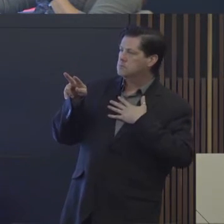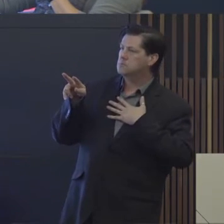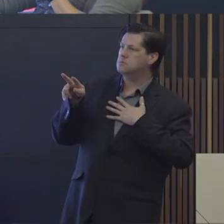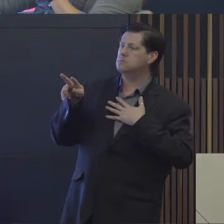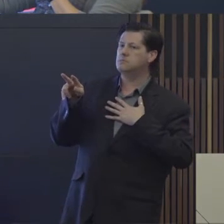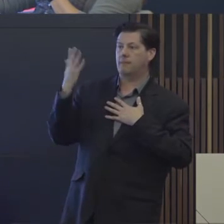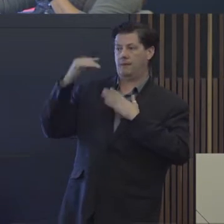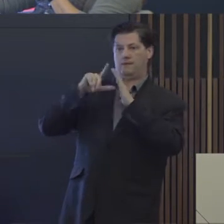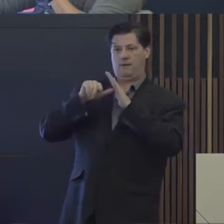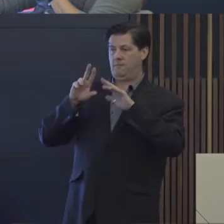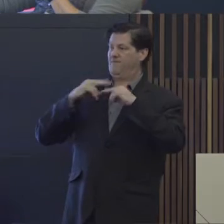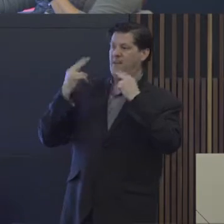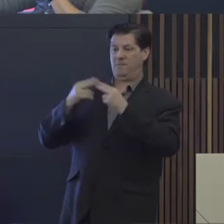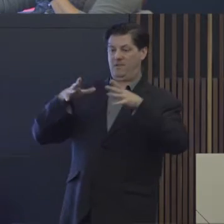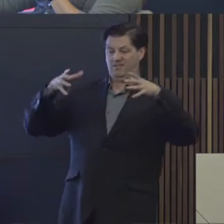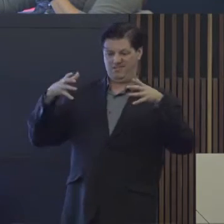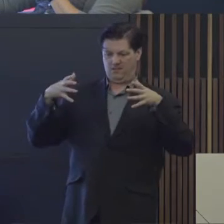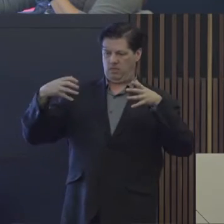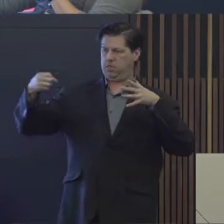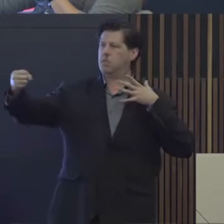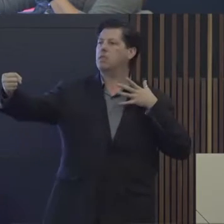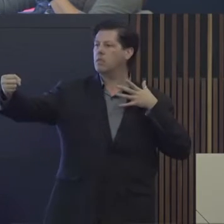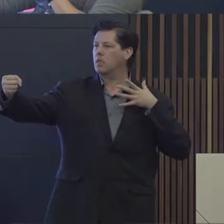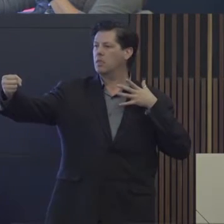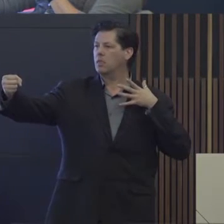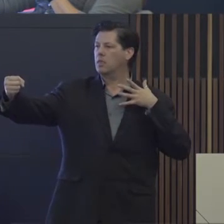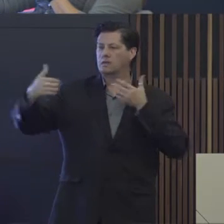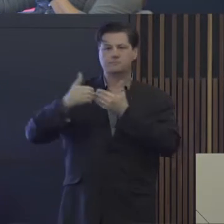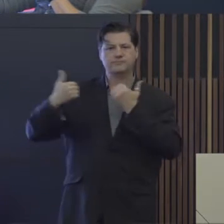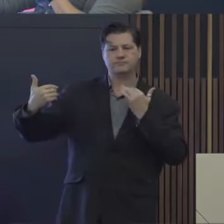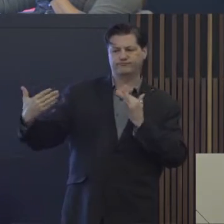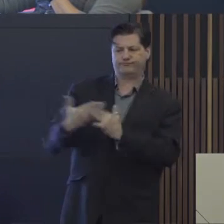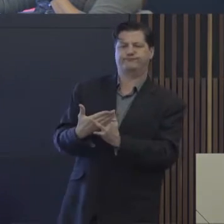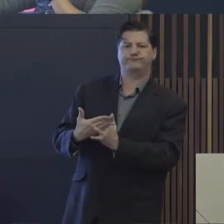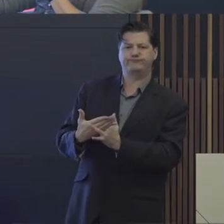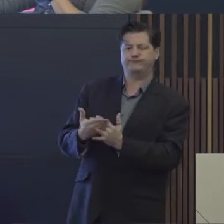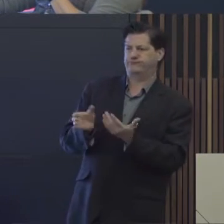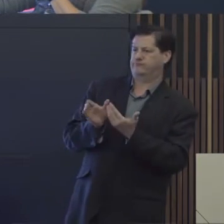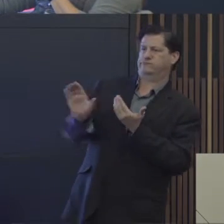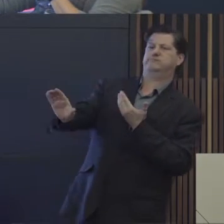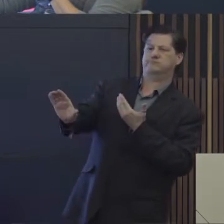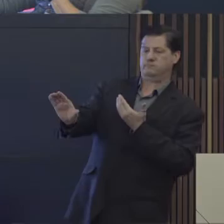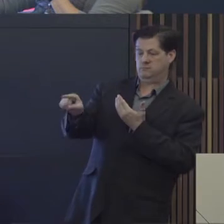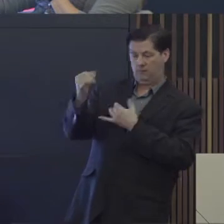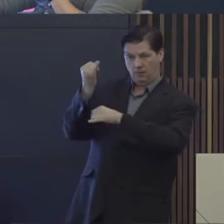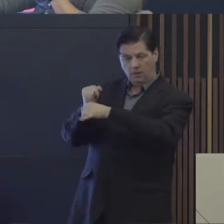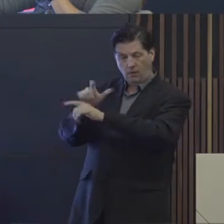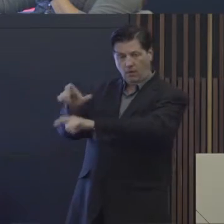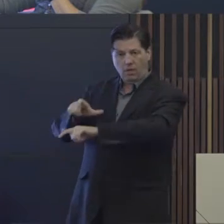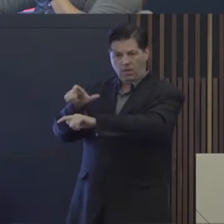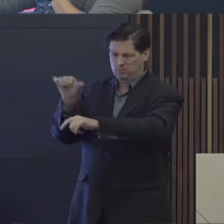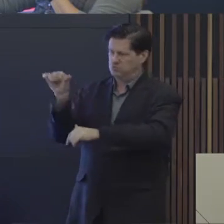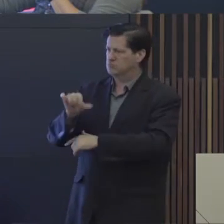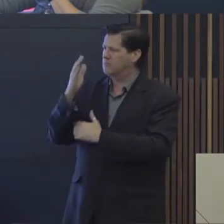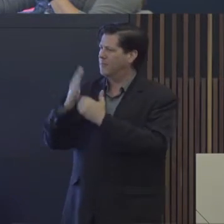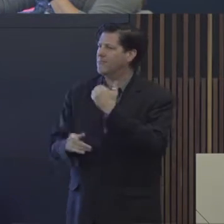families were torn apart from their children, and their children were placed in places that they should never have been.